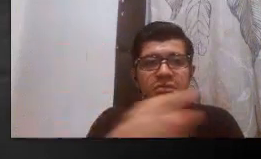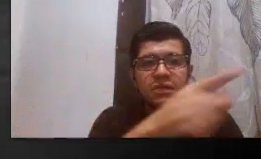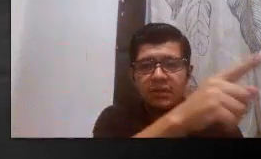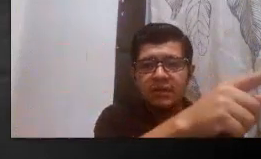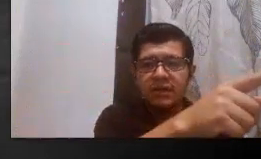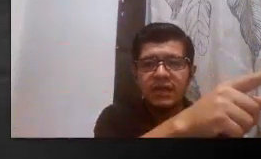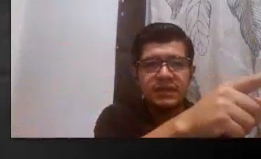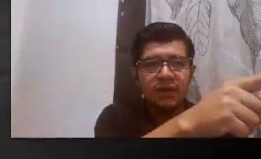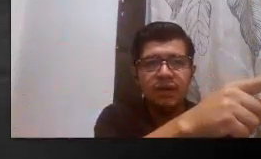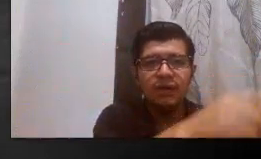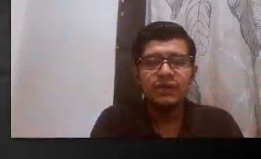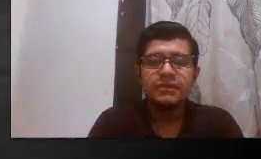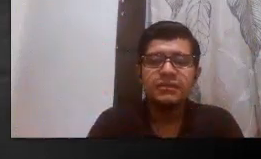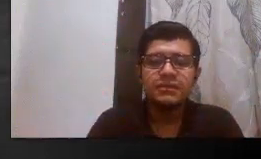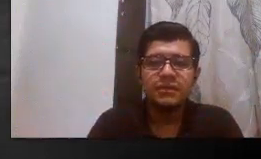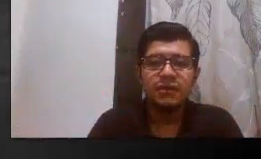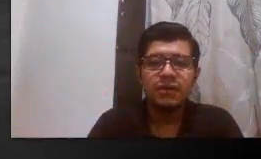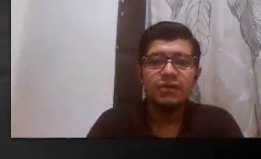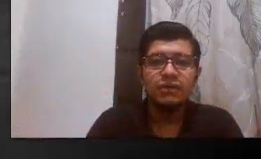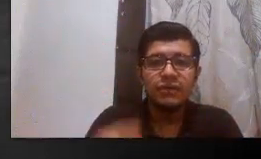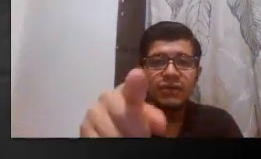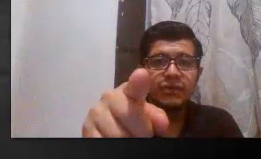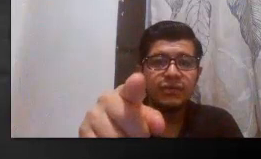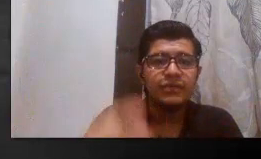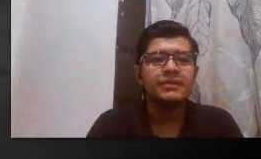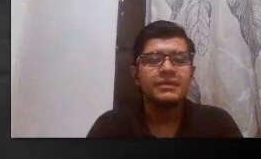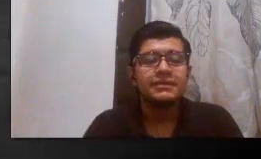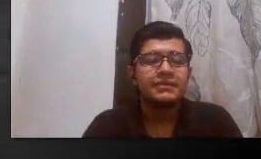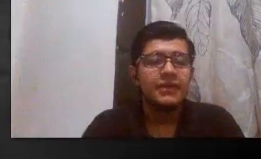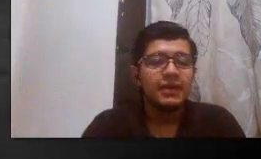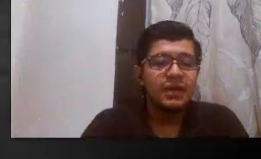"Oh, that car," "Oh, you,"